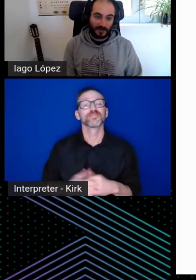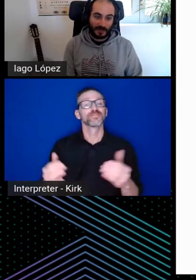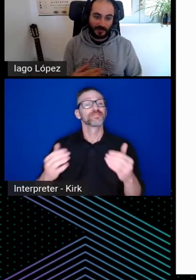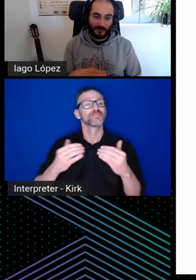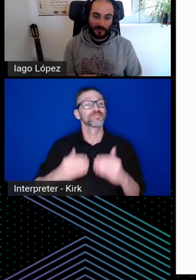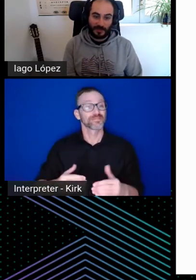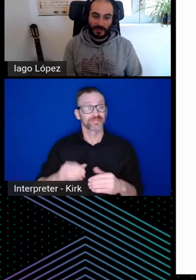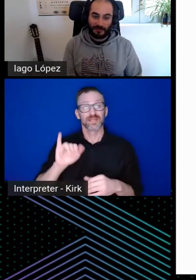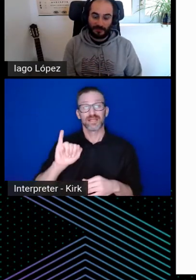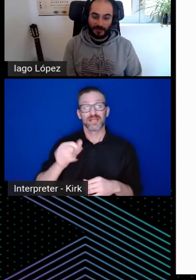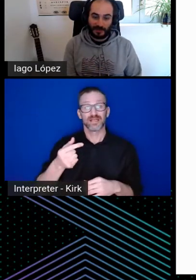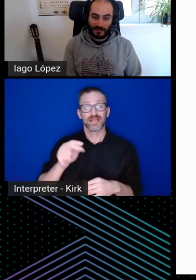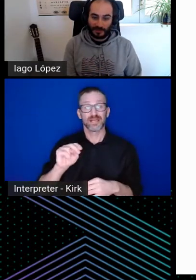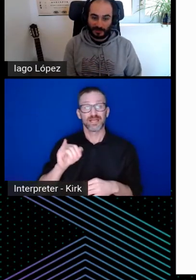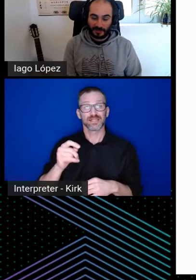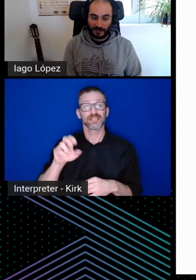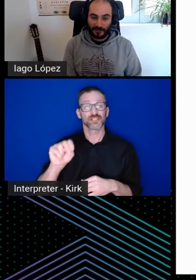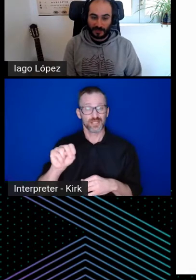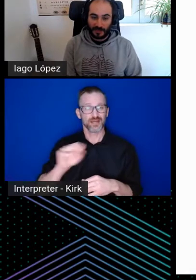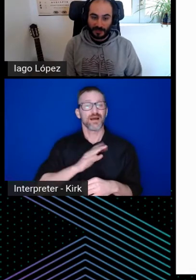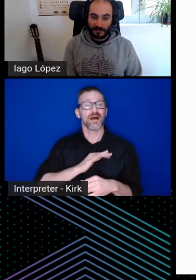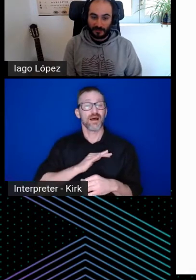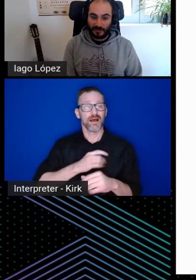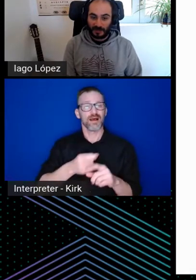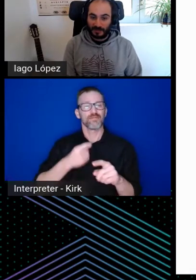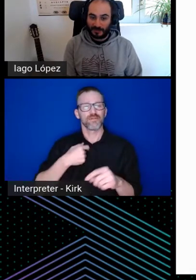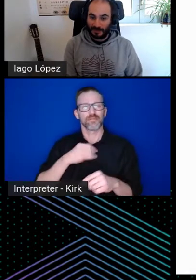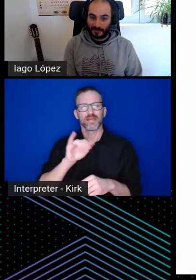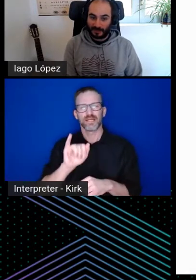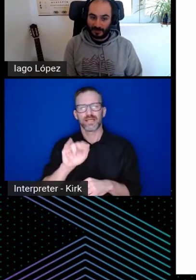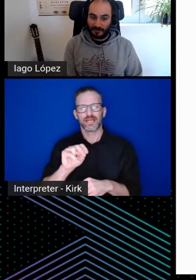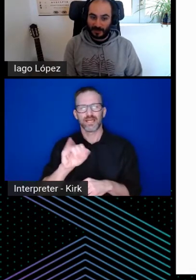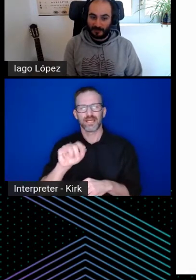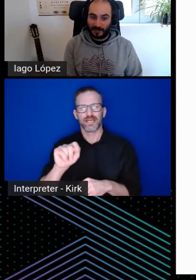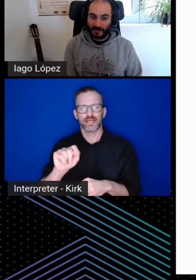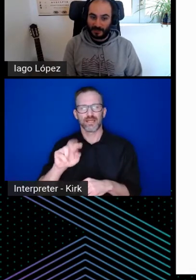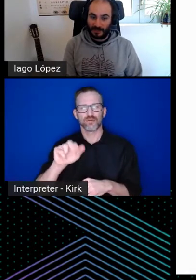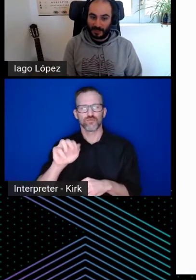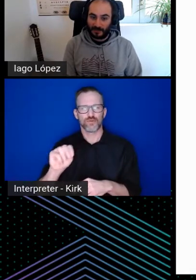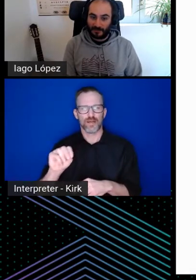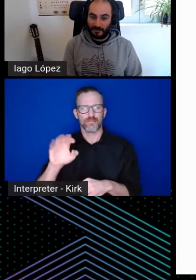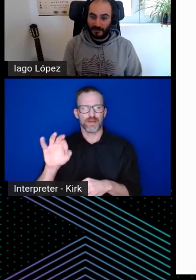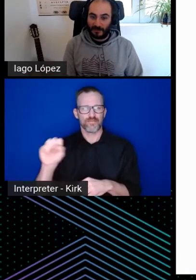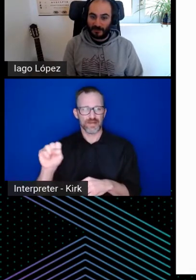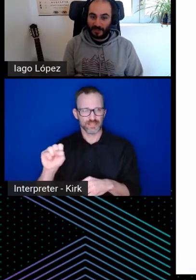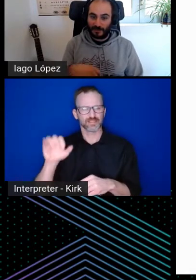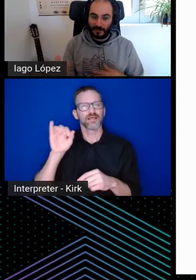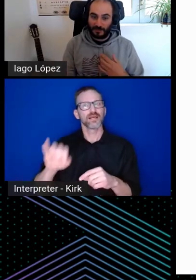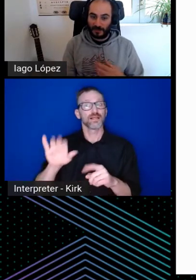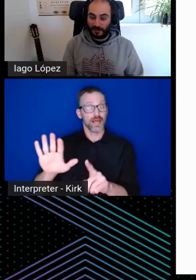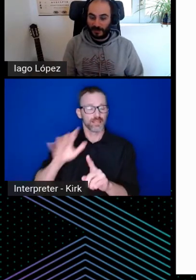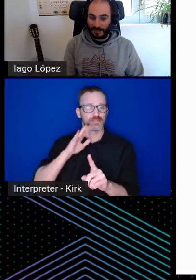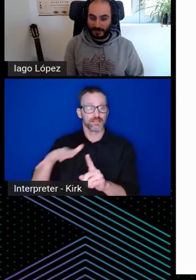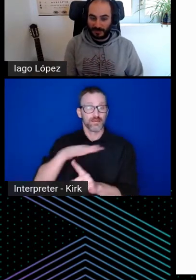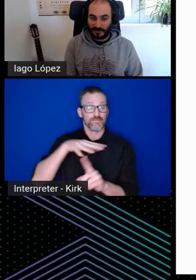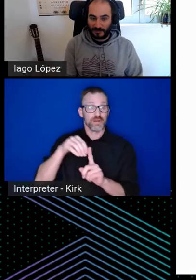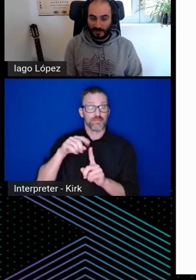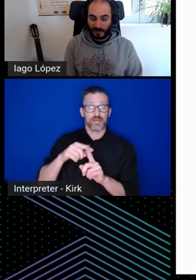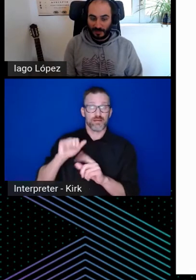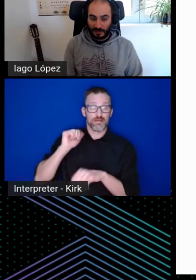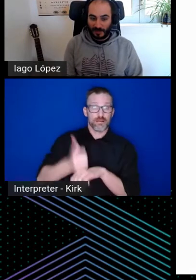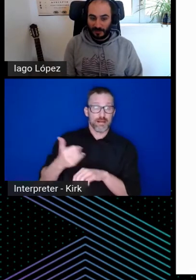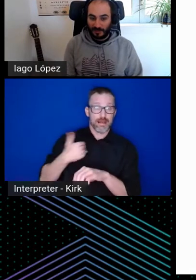that it is supplied from initramfs. So initramfs is some environment that you have before you actually boot your operating